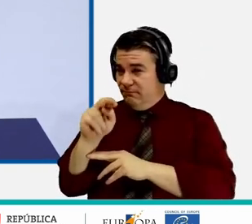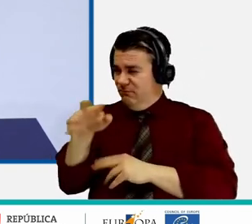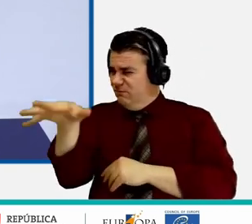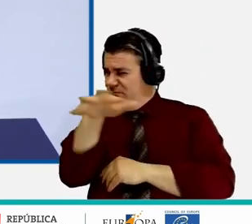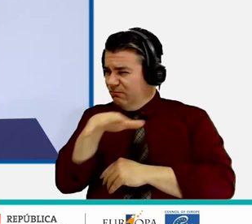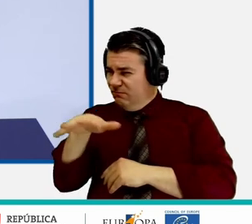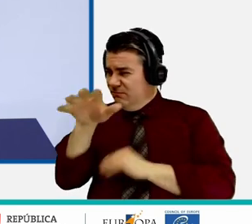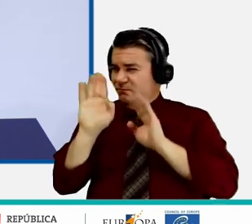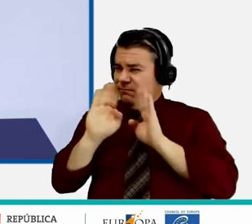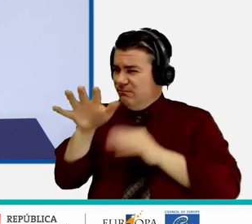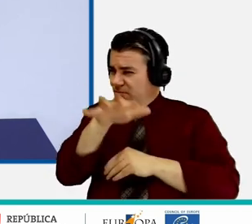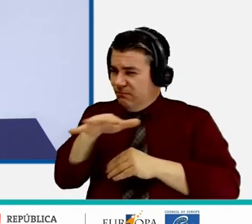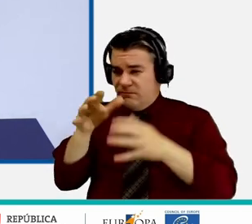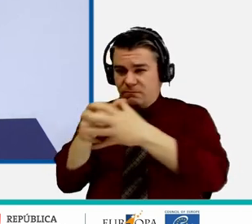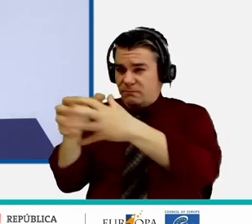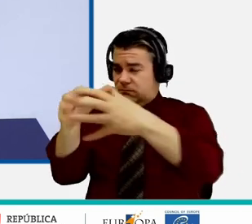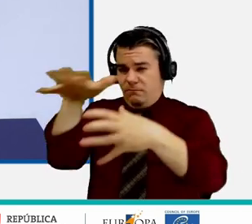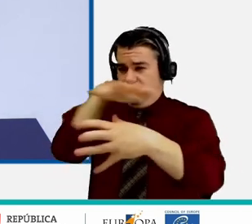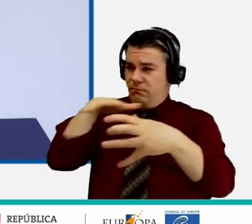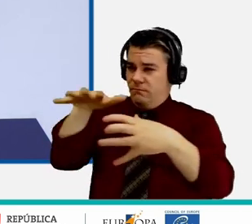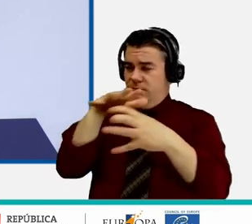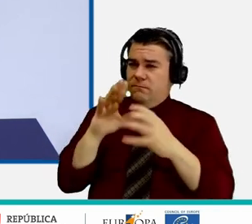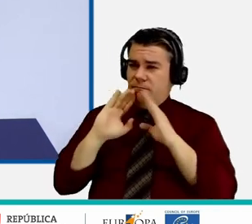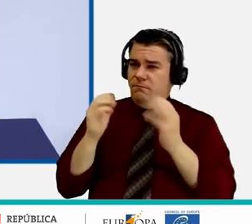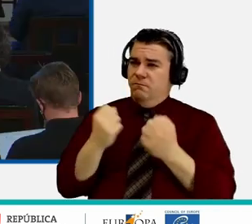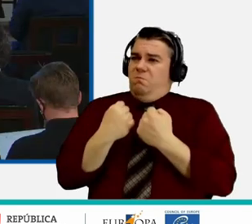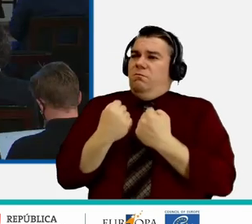priorities of action in your resilience journey?